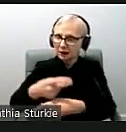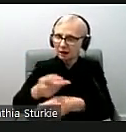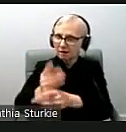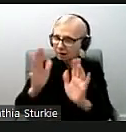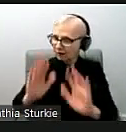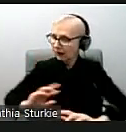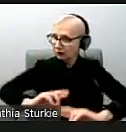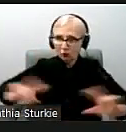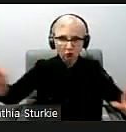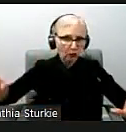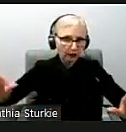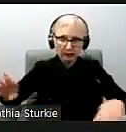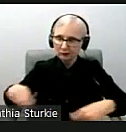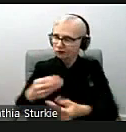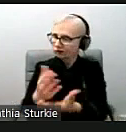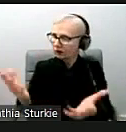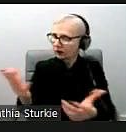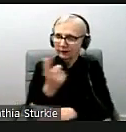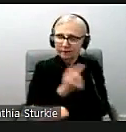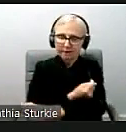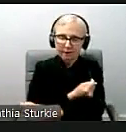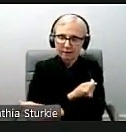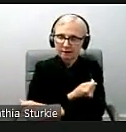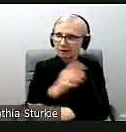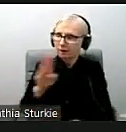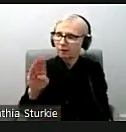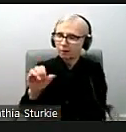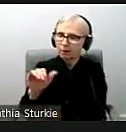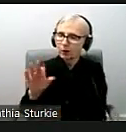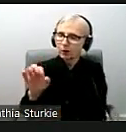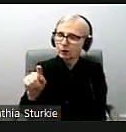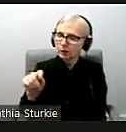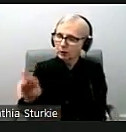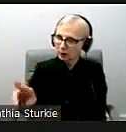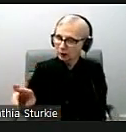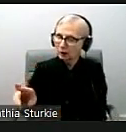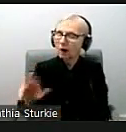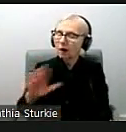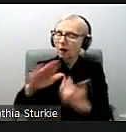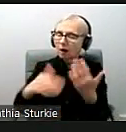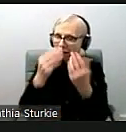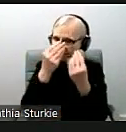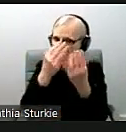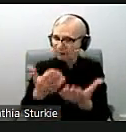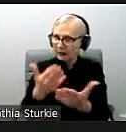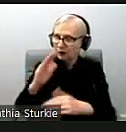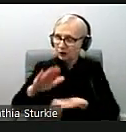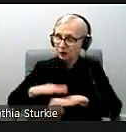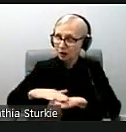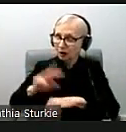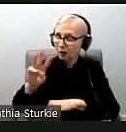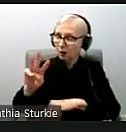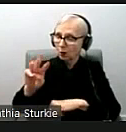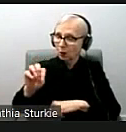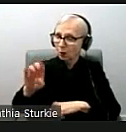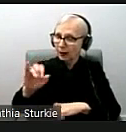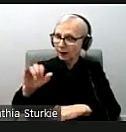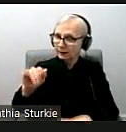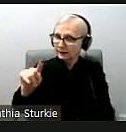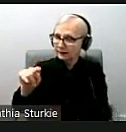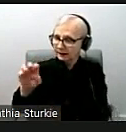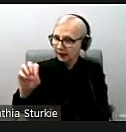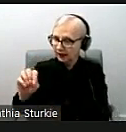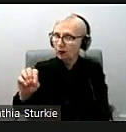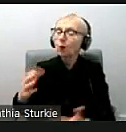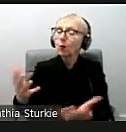available in the state to administer the vaccine. All of the information is on our website. We encourage Coloradans to take advantage of this